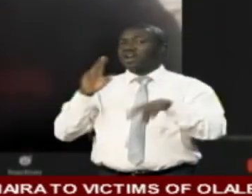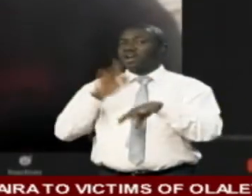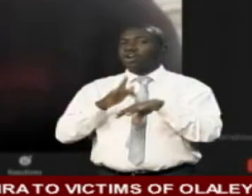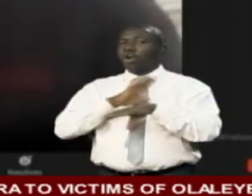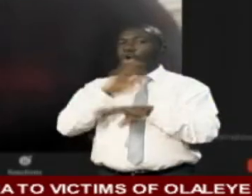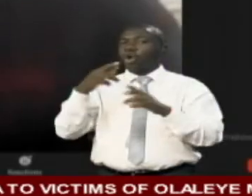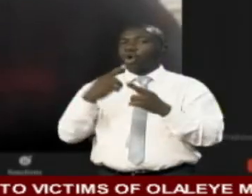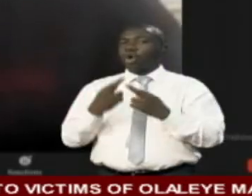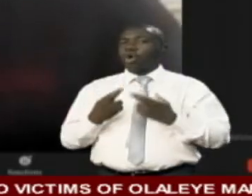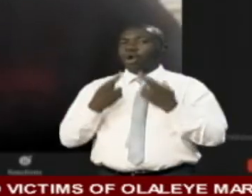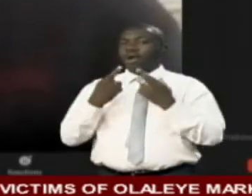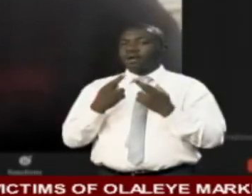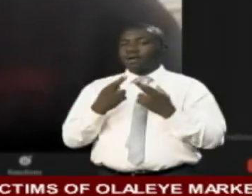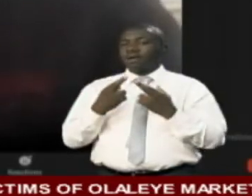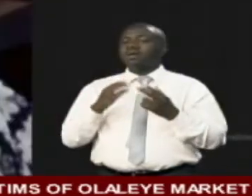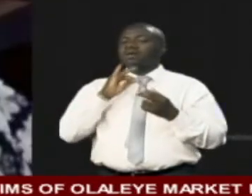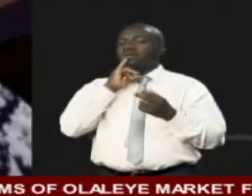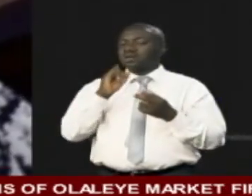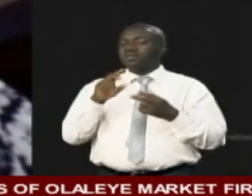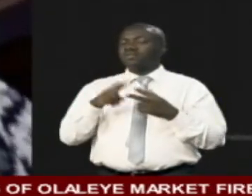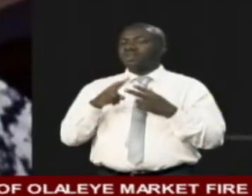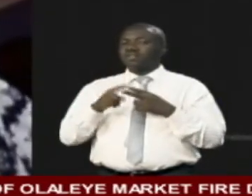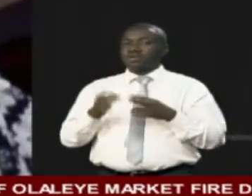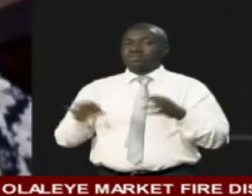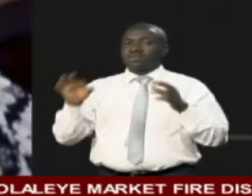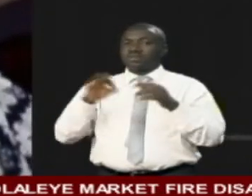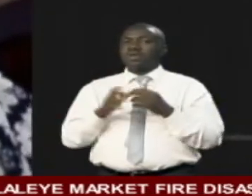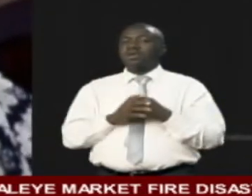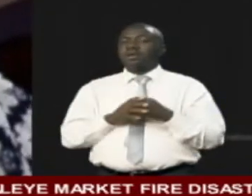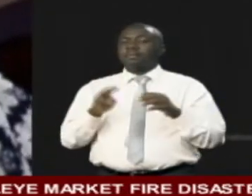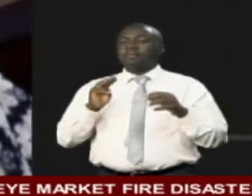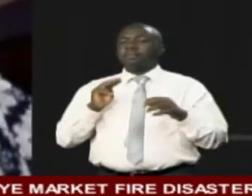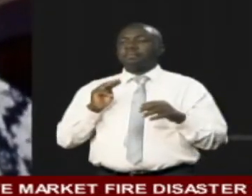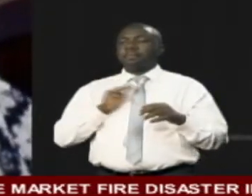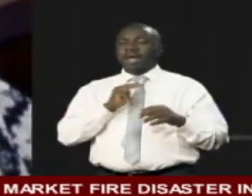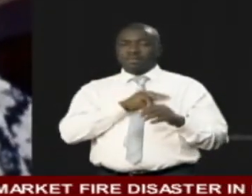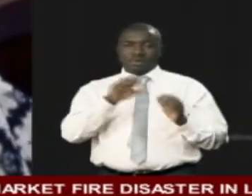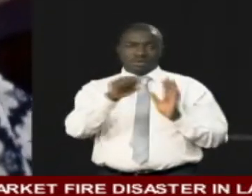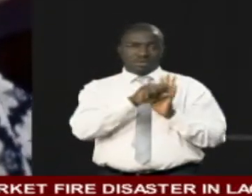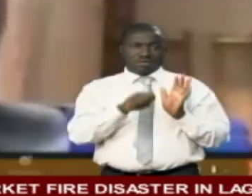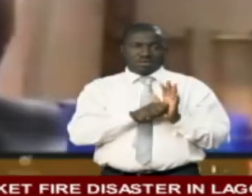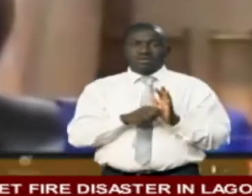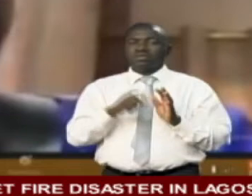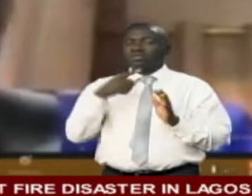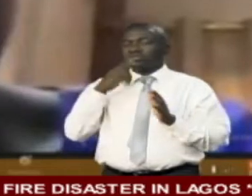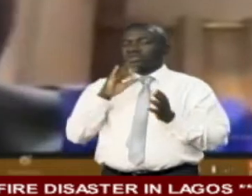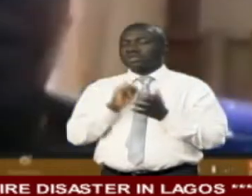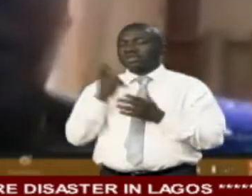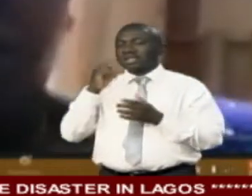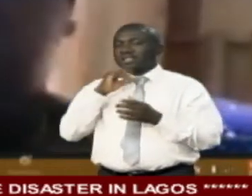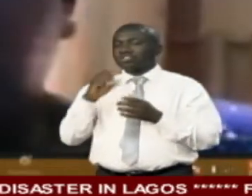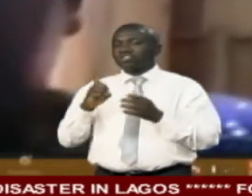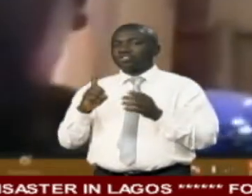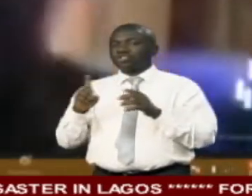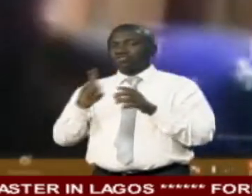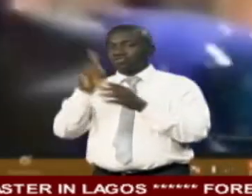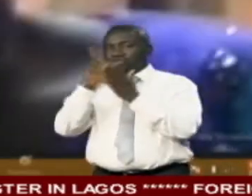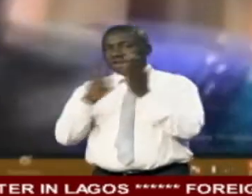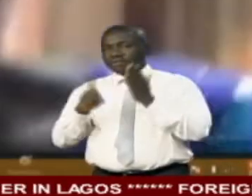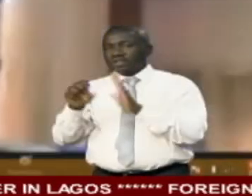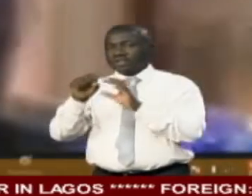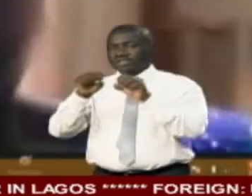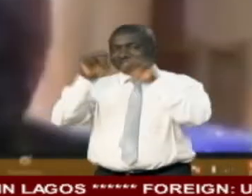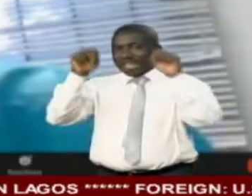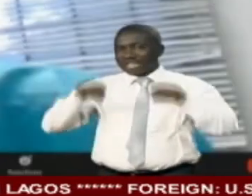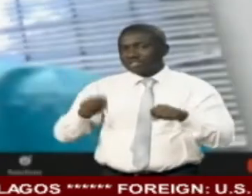recommendations will actually sail through. They expect member states to implement the draft standards when adopted to help the region